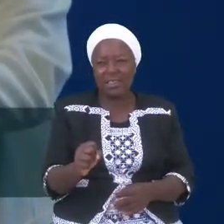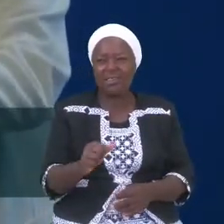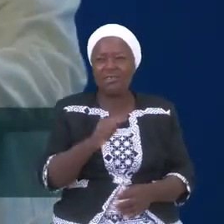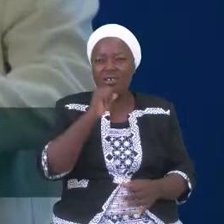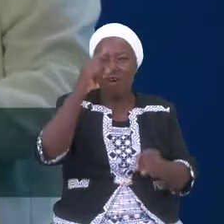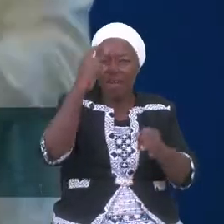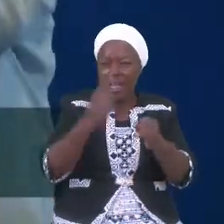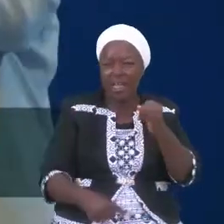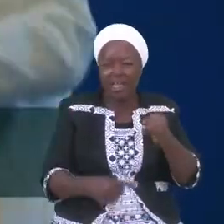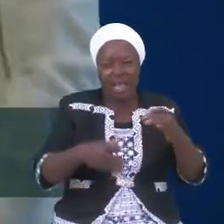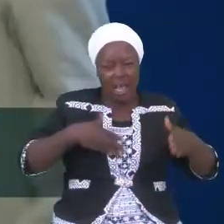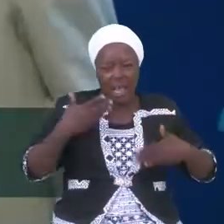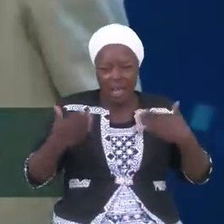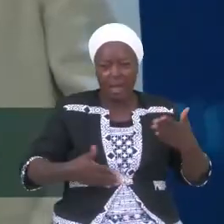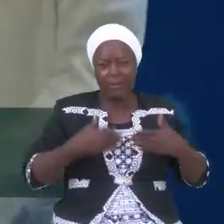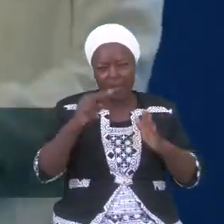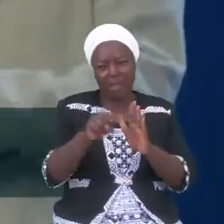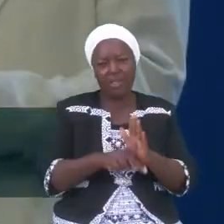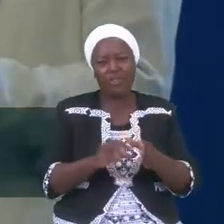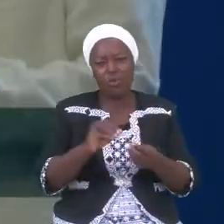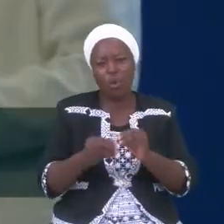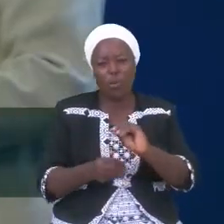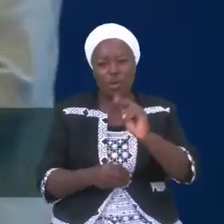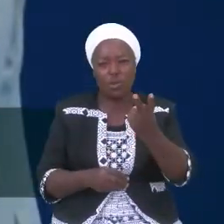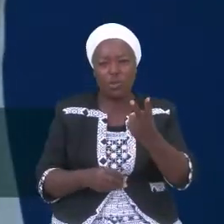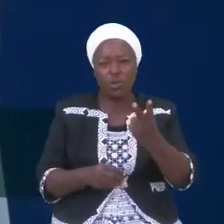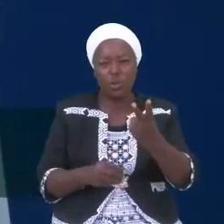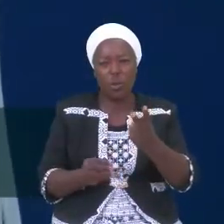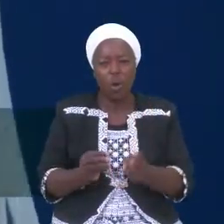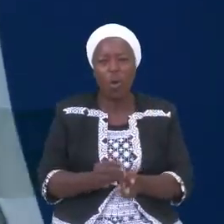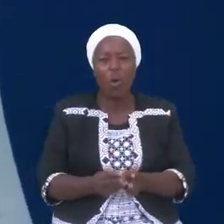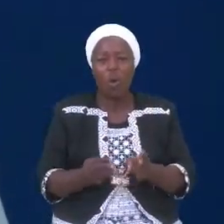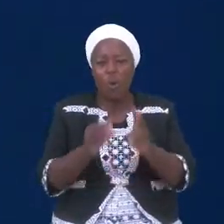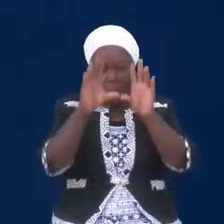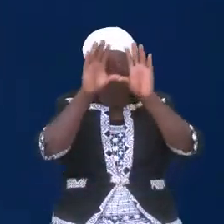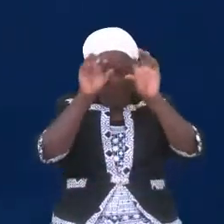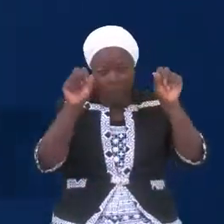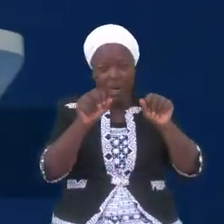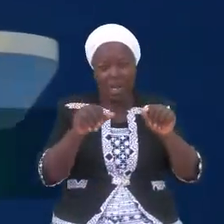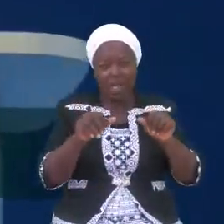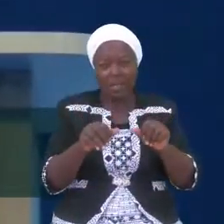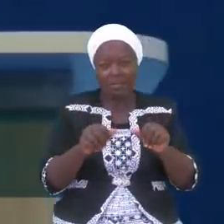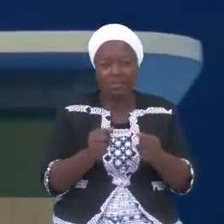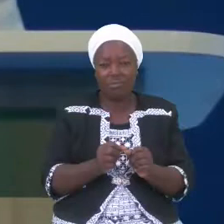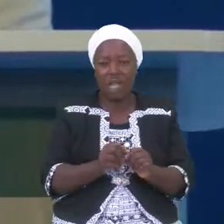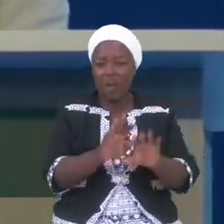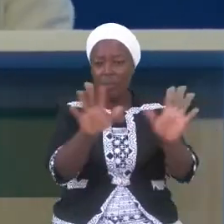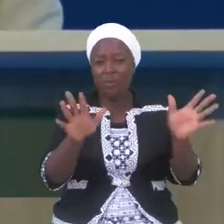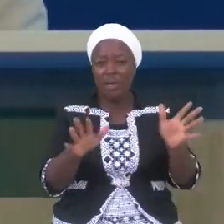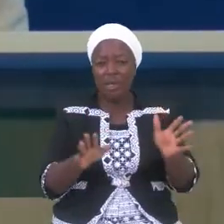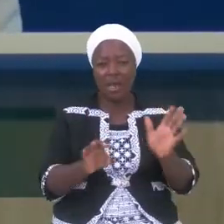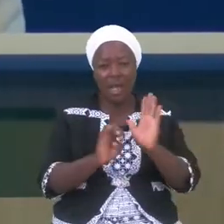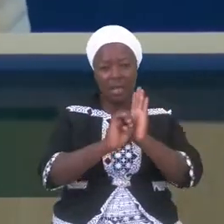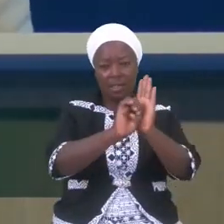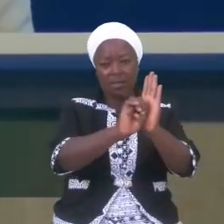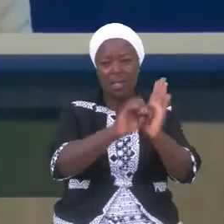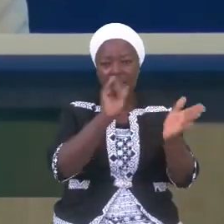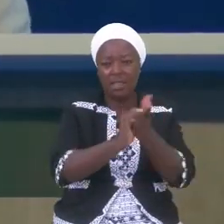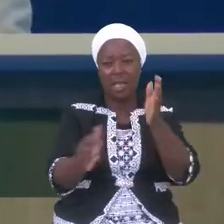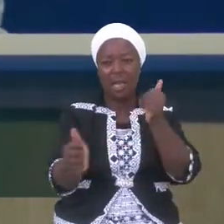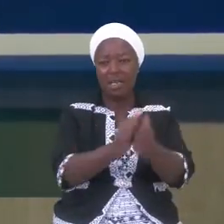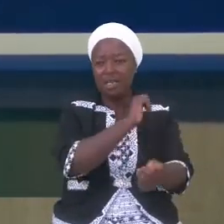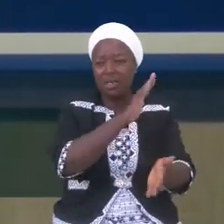endless happiness. Number two, popular emulations that destroy